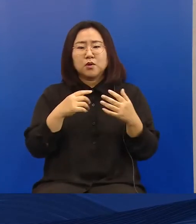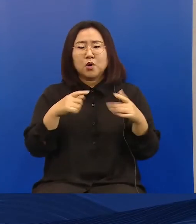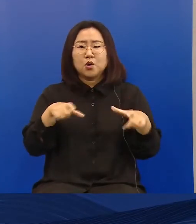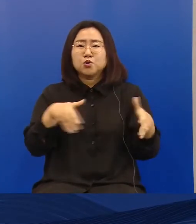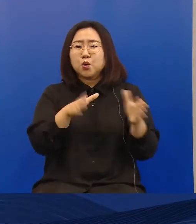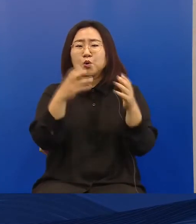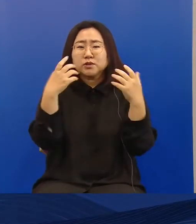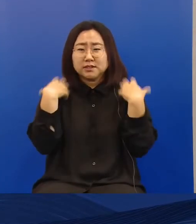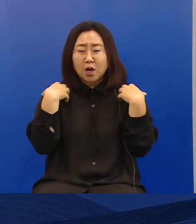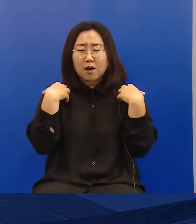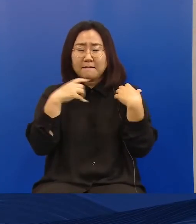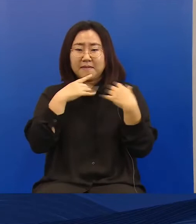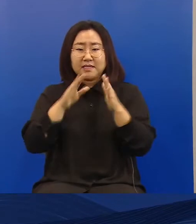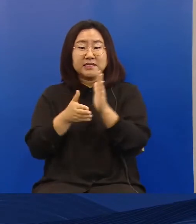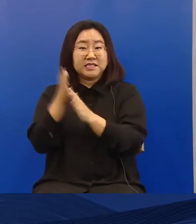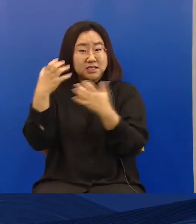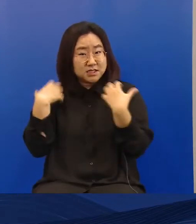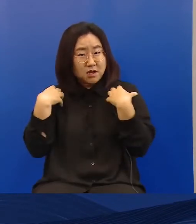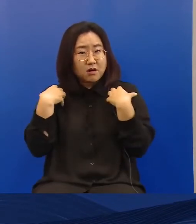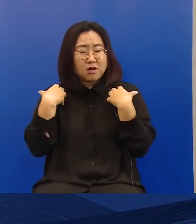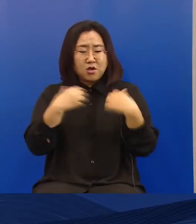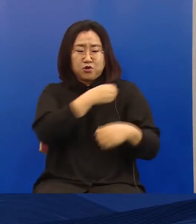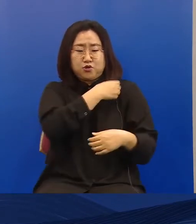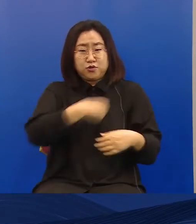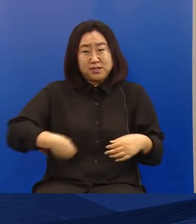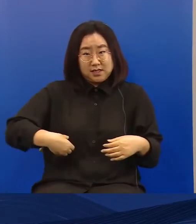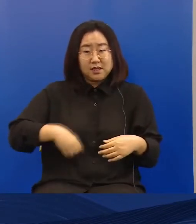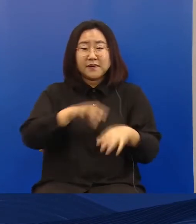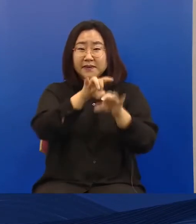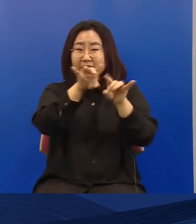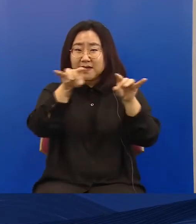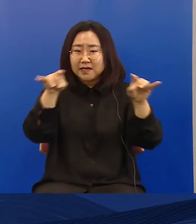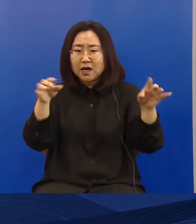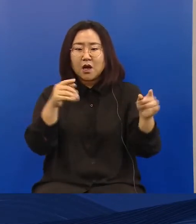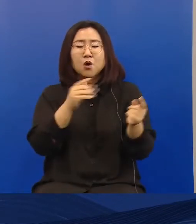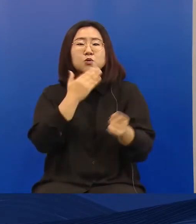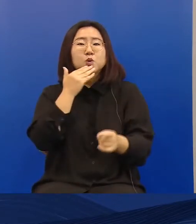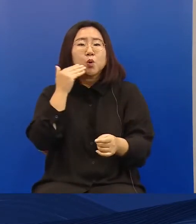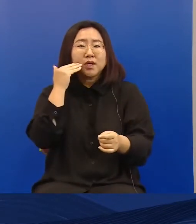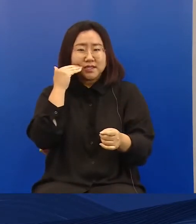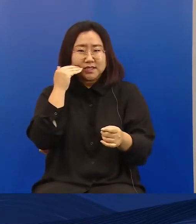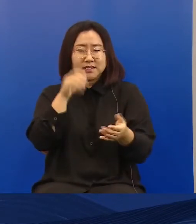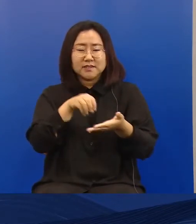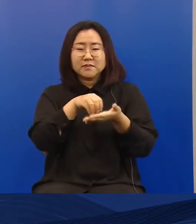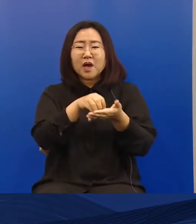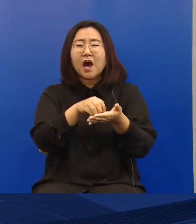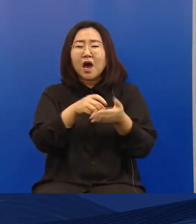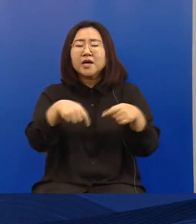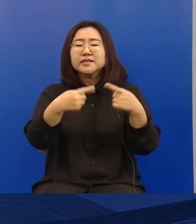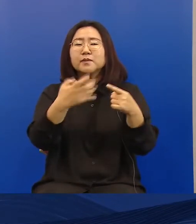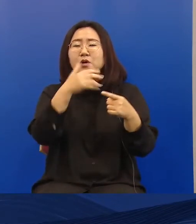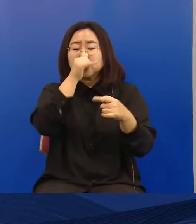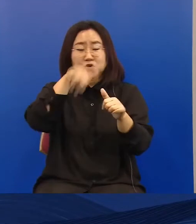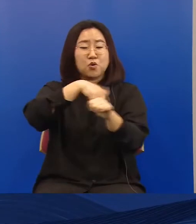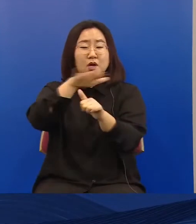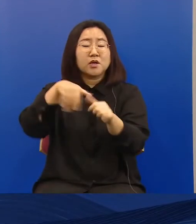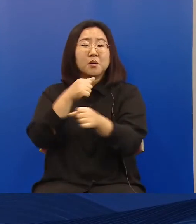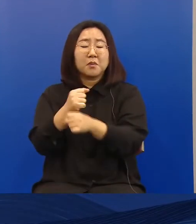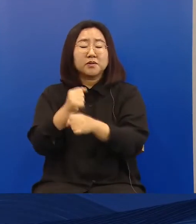space. Public space doesn't only include the buildings and facilities of the provincial government. However,